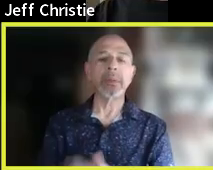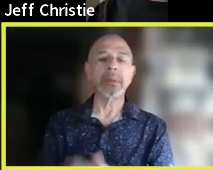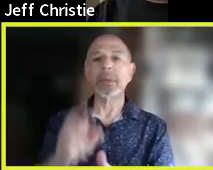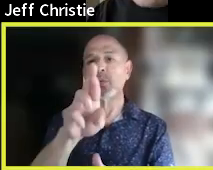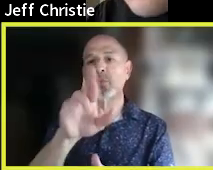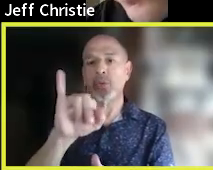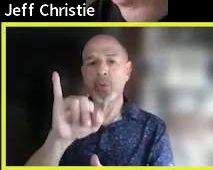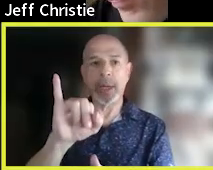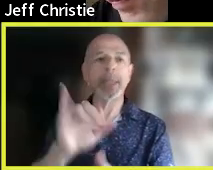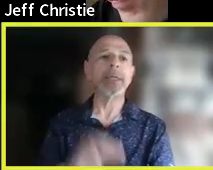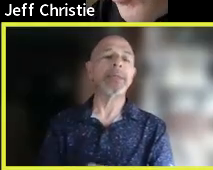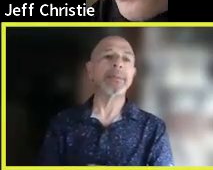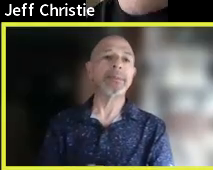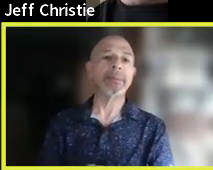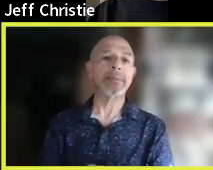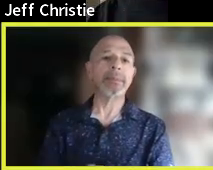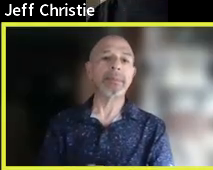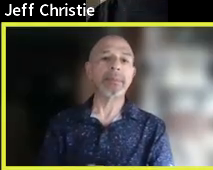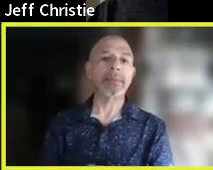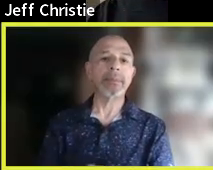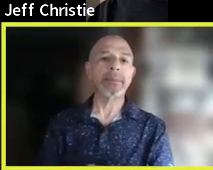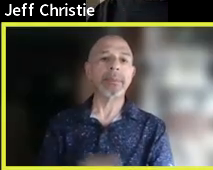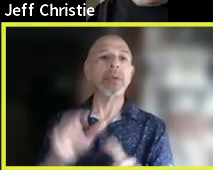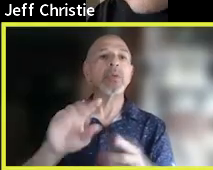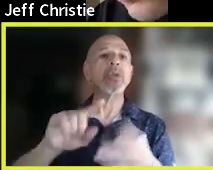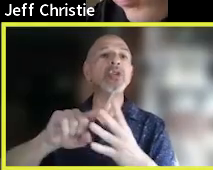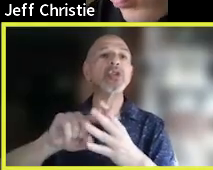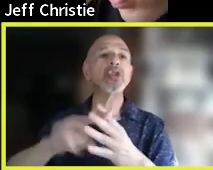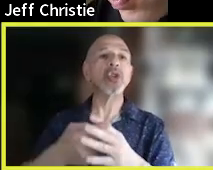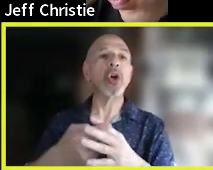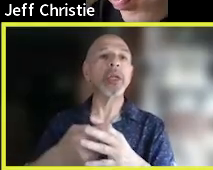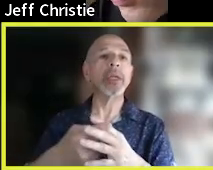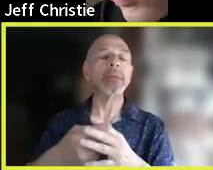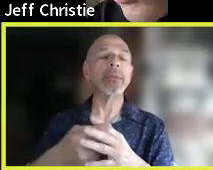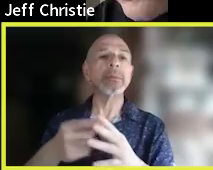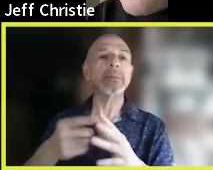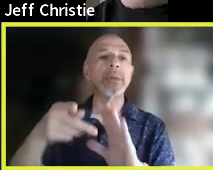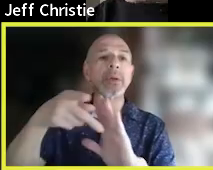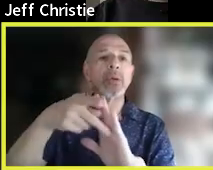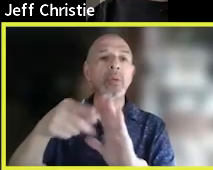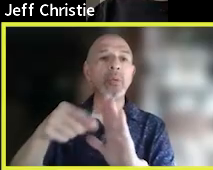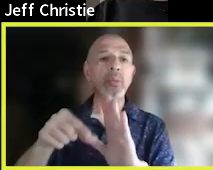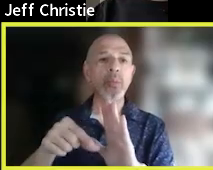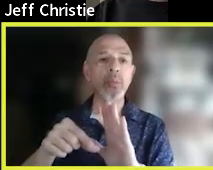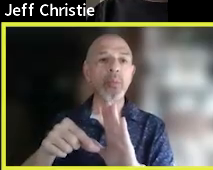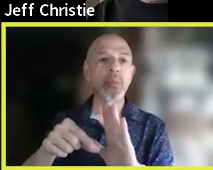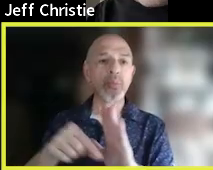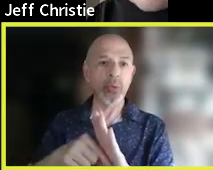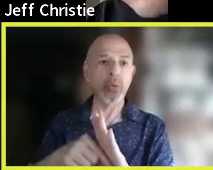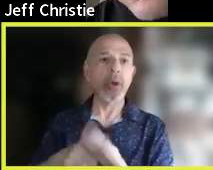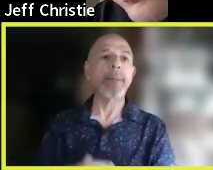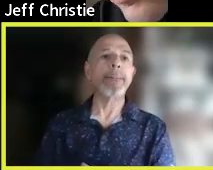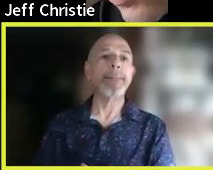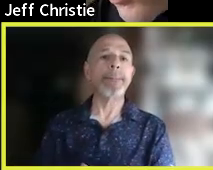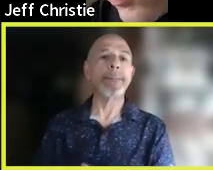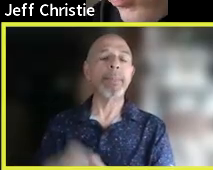Coalition was starting a pilot project with a couple of the agencies, and they said that there was supposed to